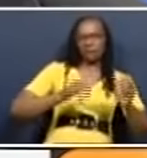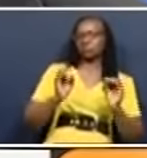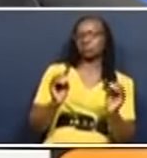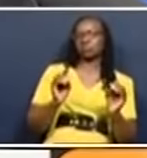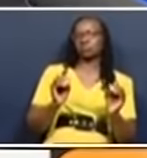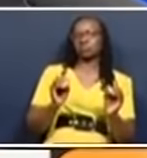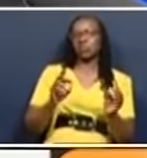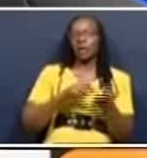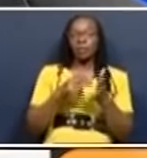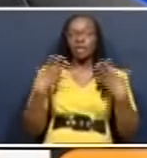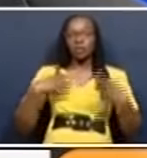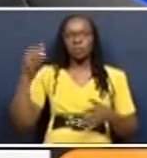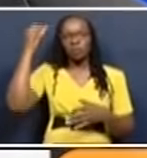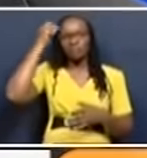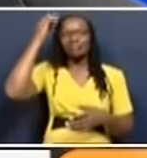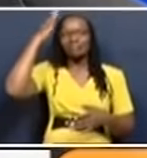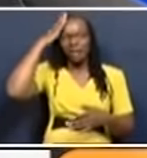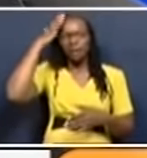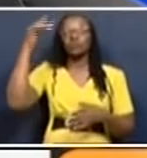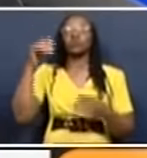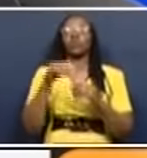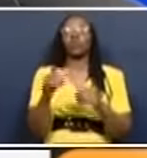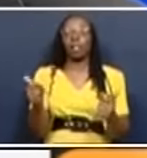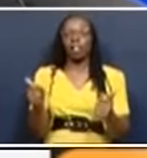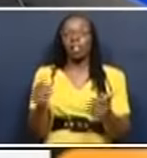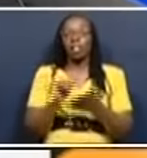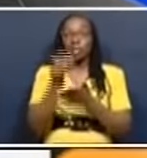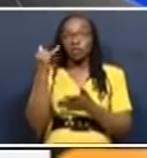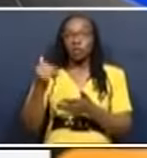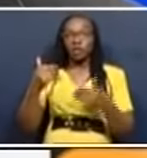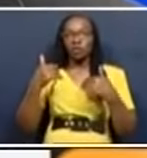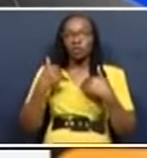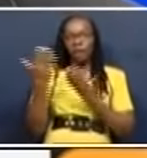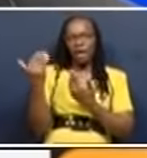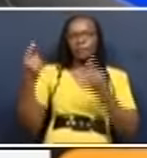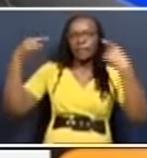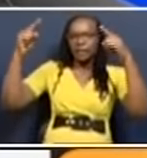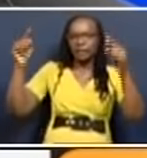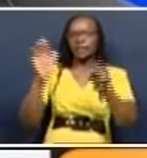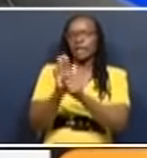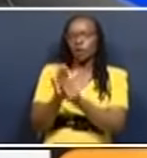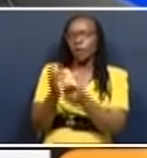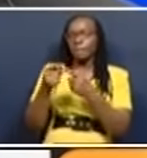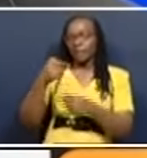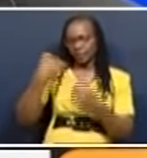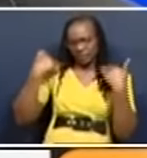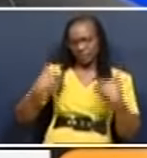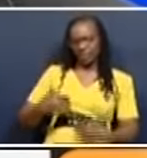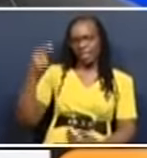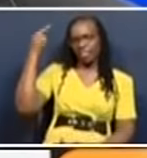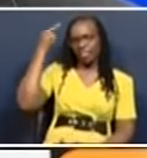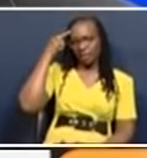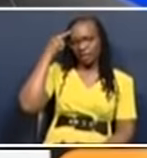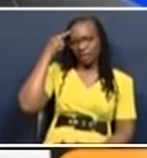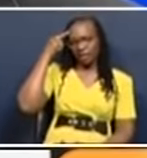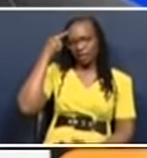psyched in people's mind, and that's why you will expect a lot of success. But I think we can still